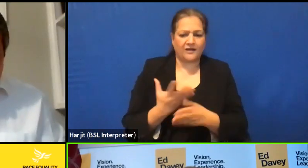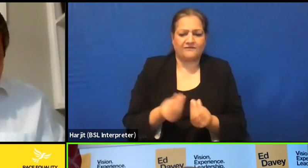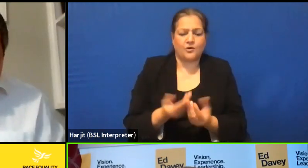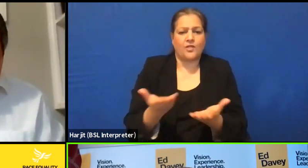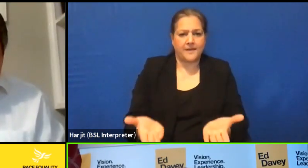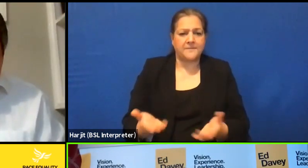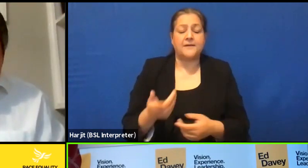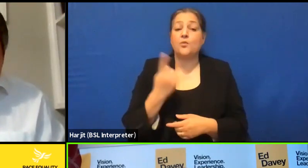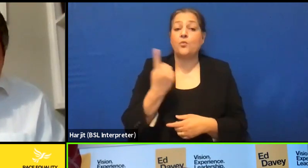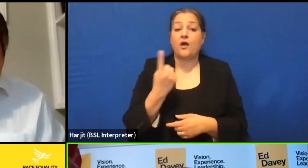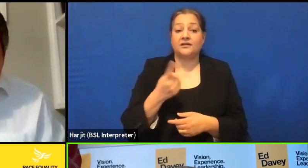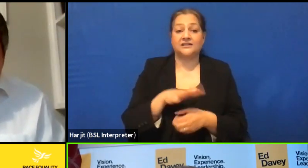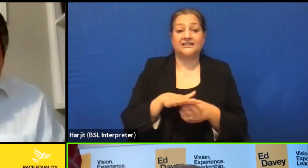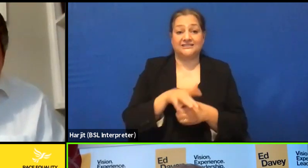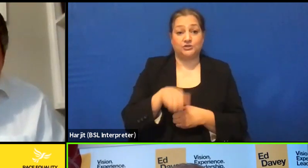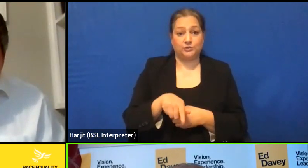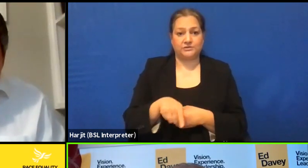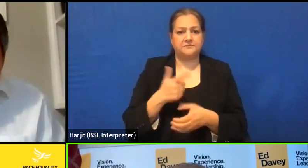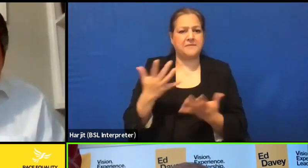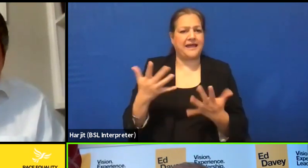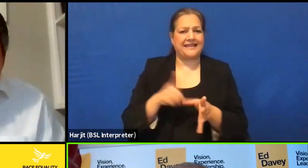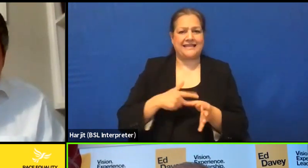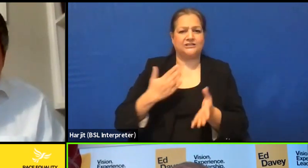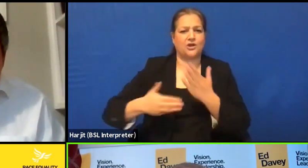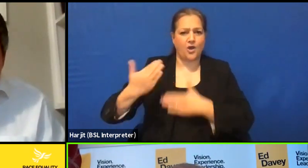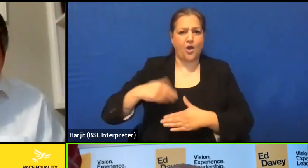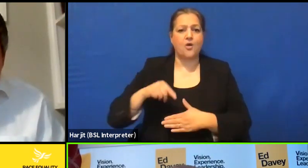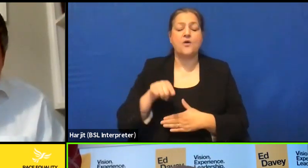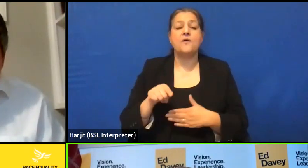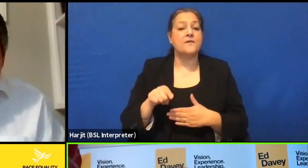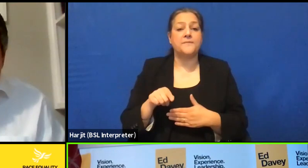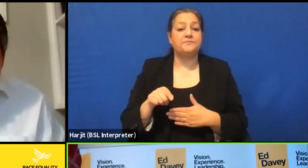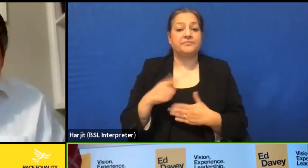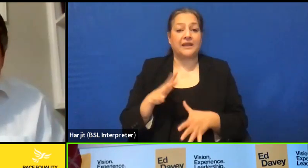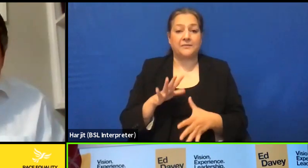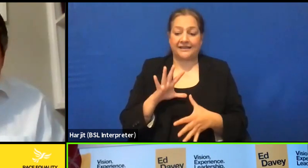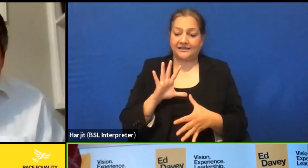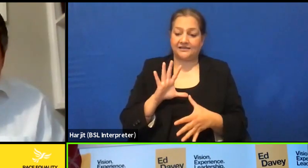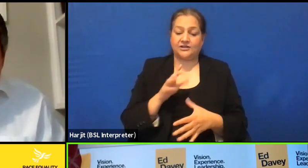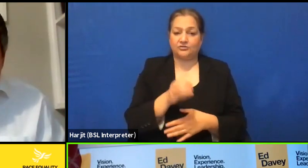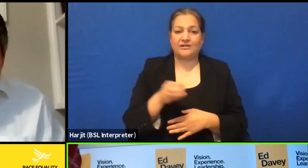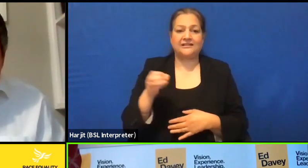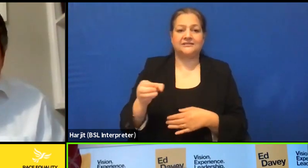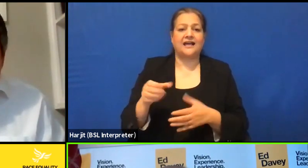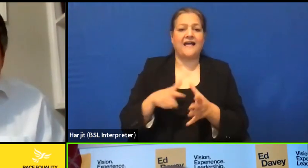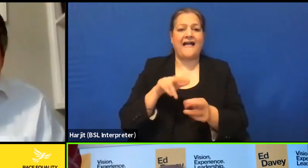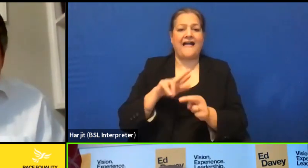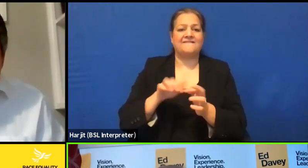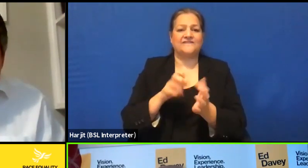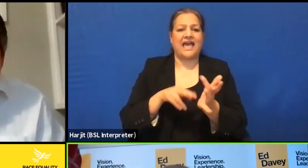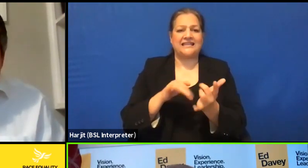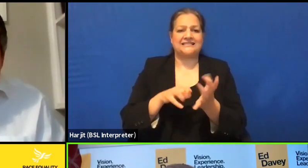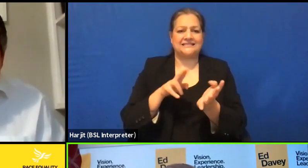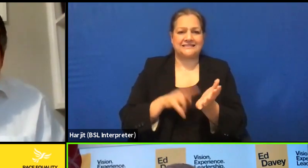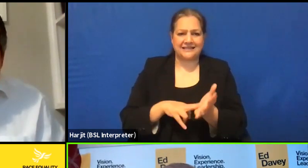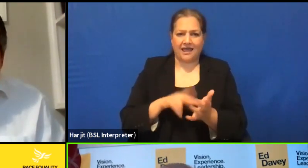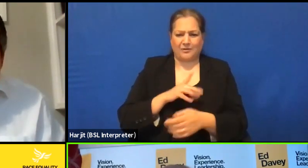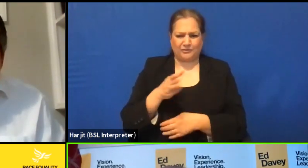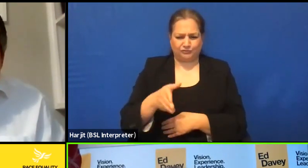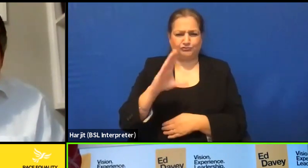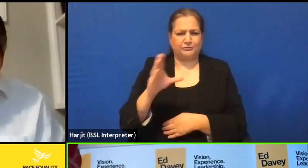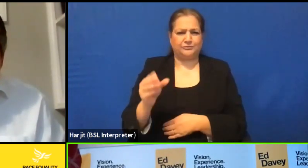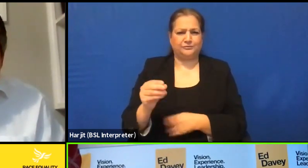years ago was illegally rendered to Afghanistan from a business trip in Africa and then taken to Guantanamo Bay. He was in Guantanamo